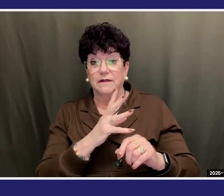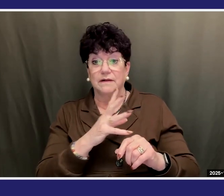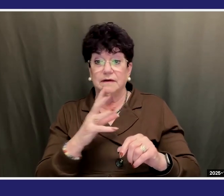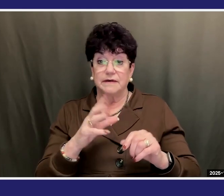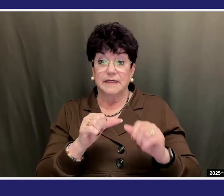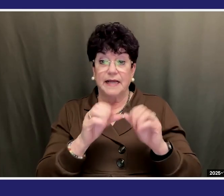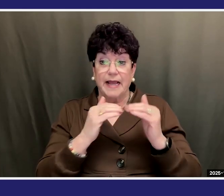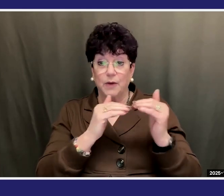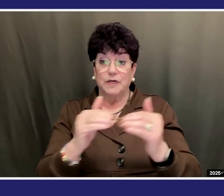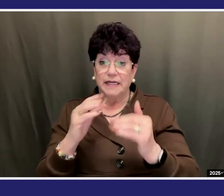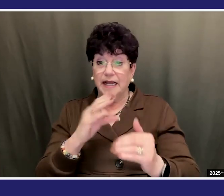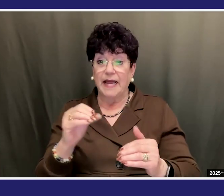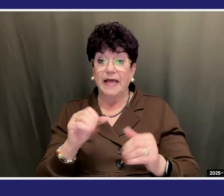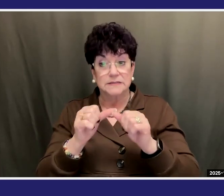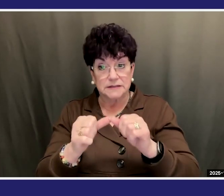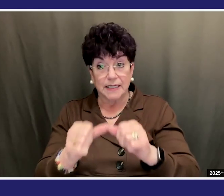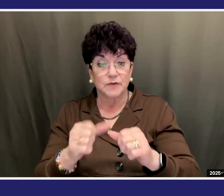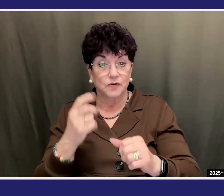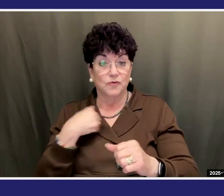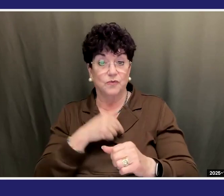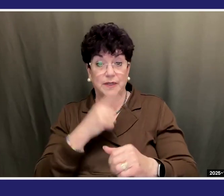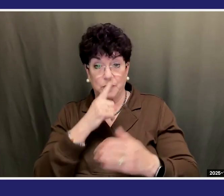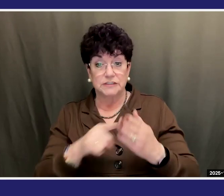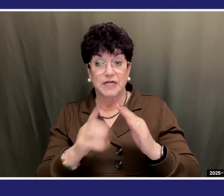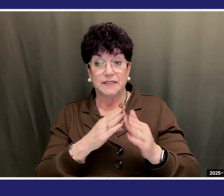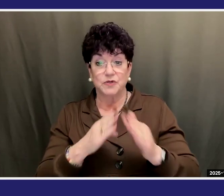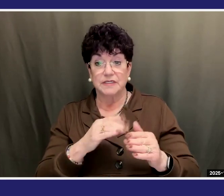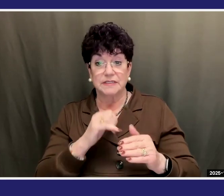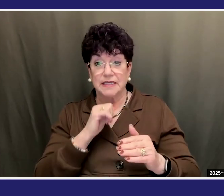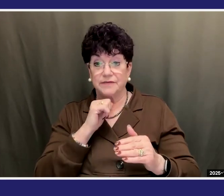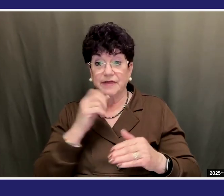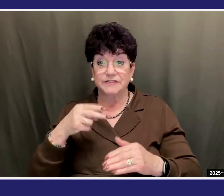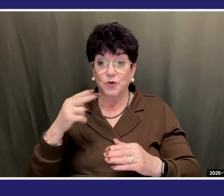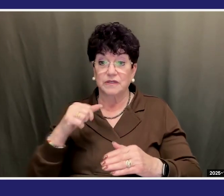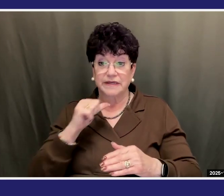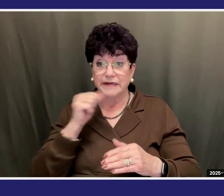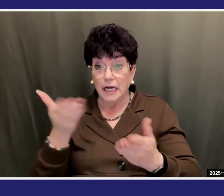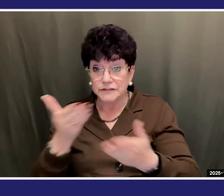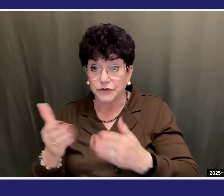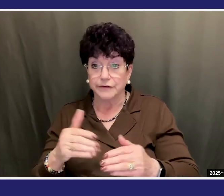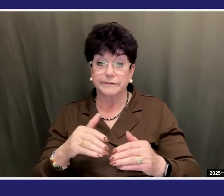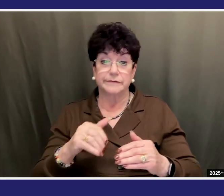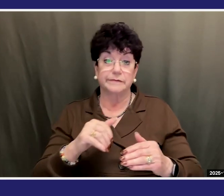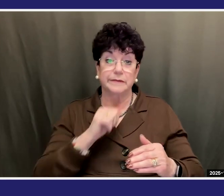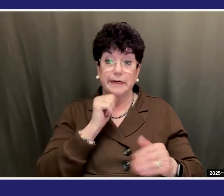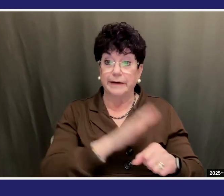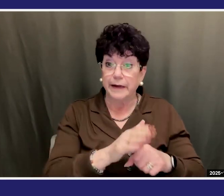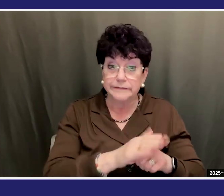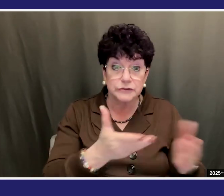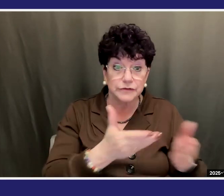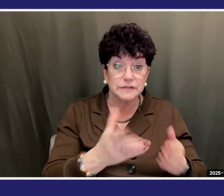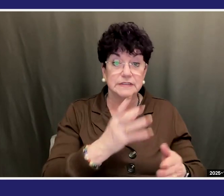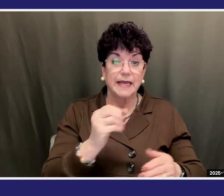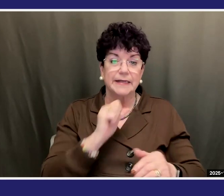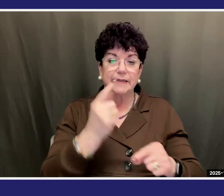been historically unserved, underserved, and inappropriately served when it comes to behavioral health. So